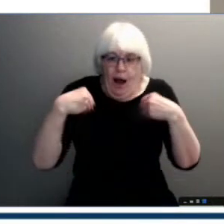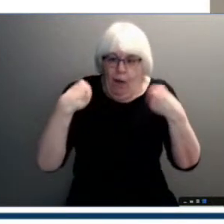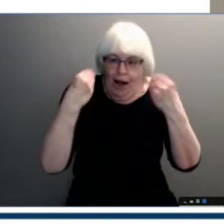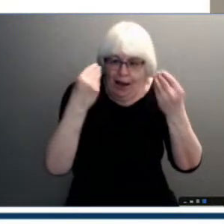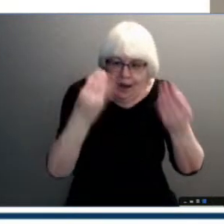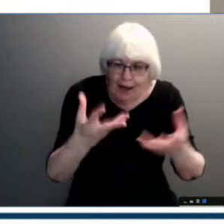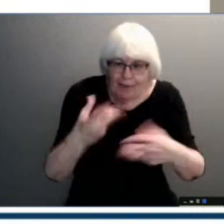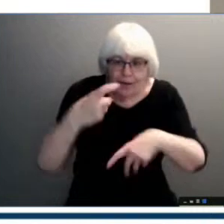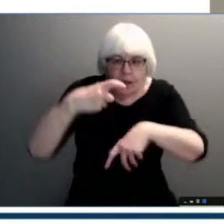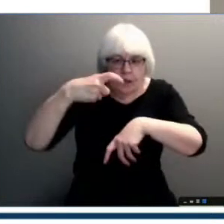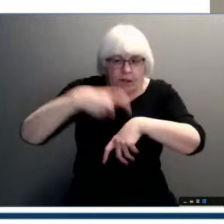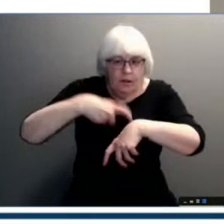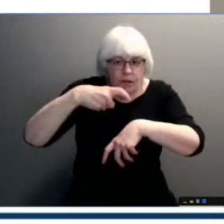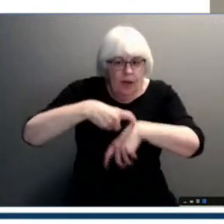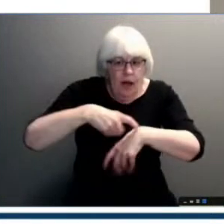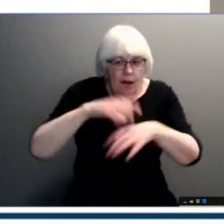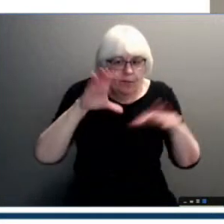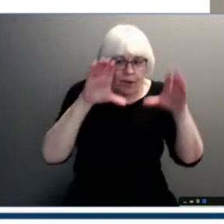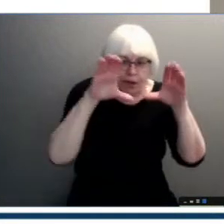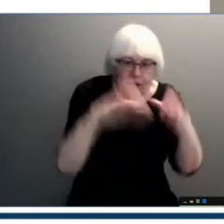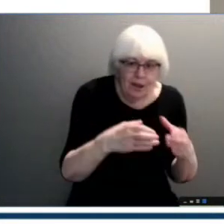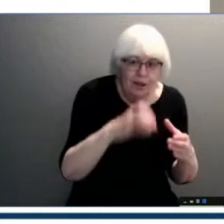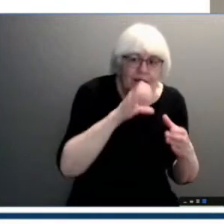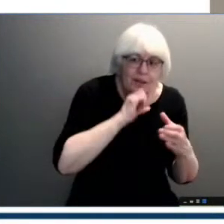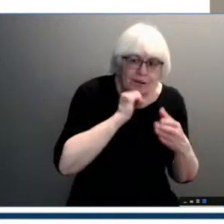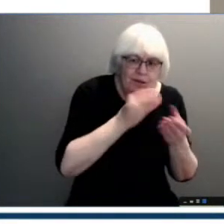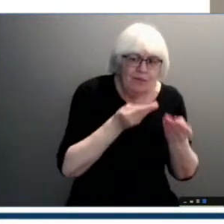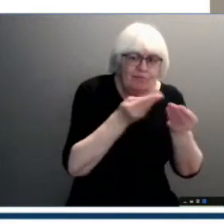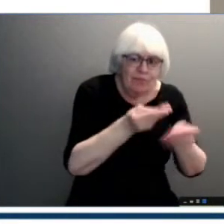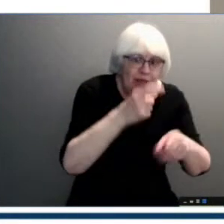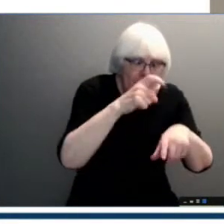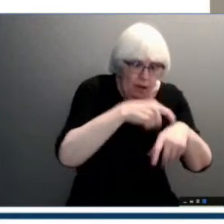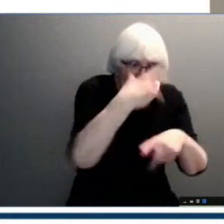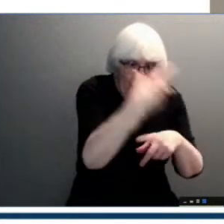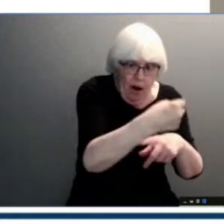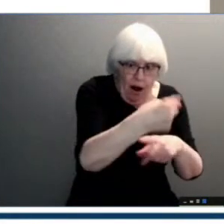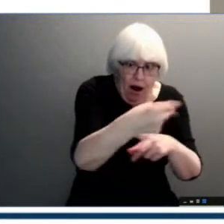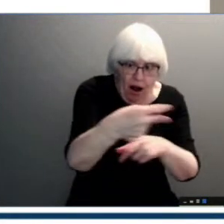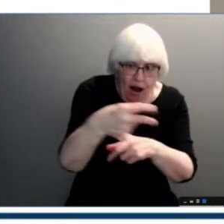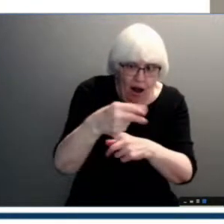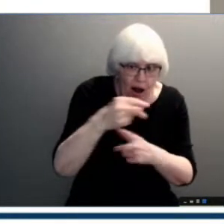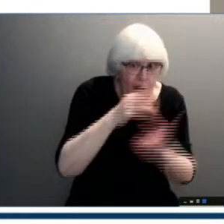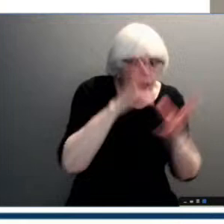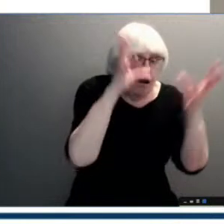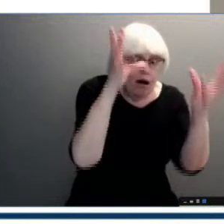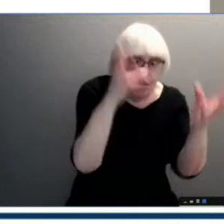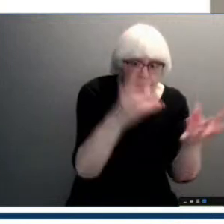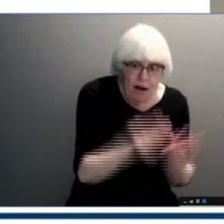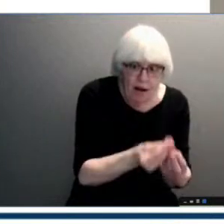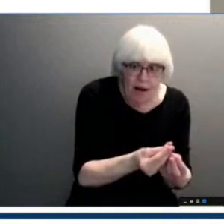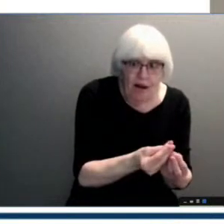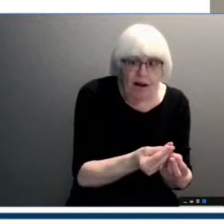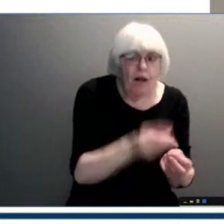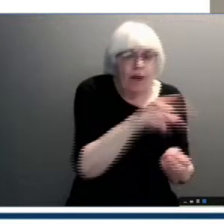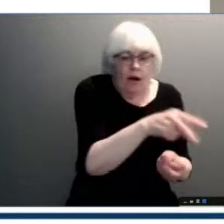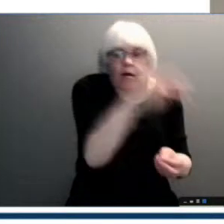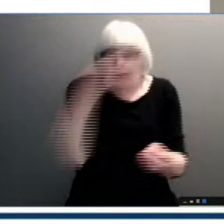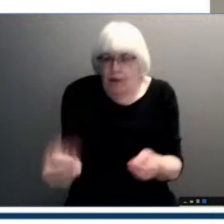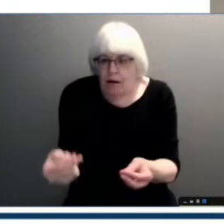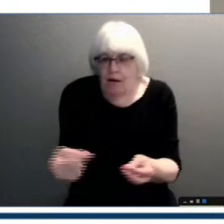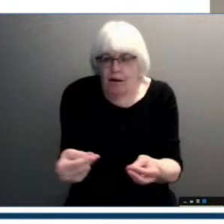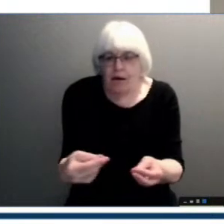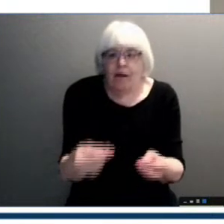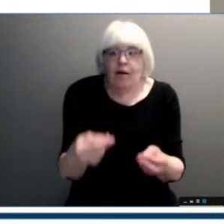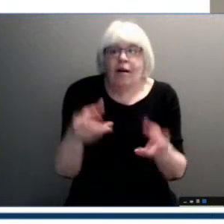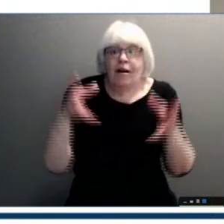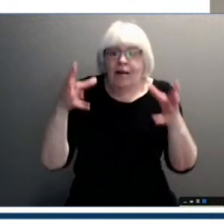starting with those who are at greatest risk. We're at 60 plus, which is a big chunk of our population, and we're those who are immune compromised, and we're doing